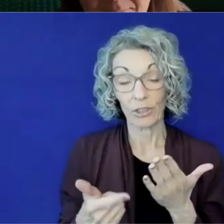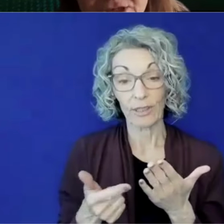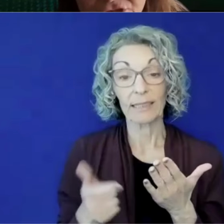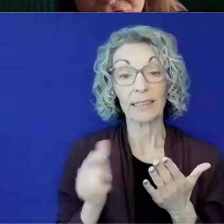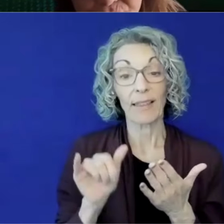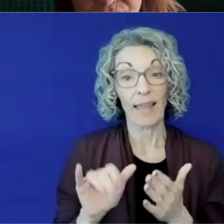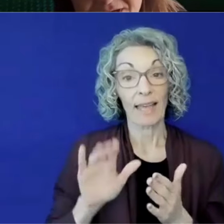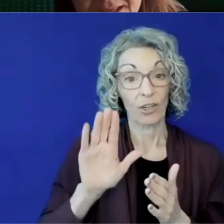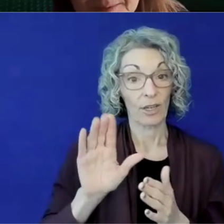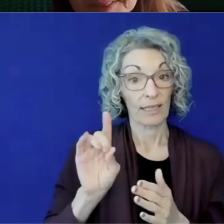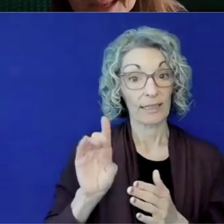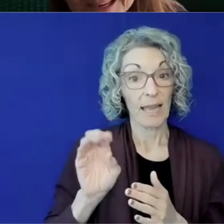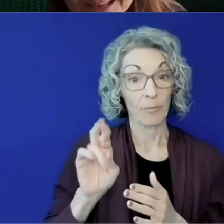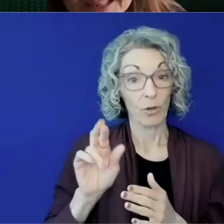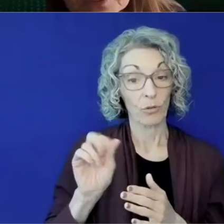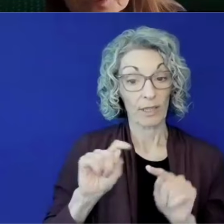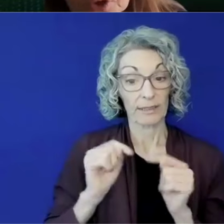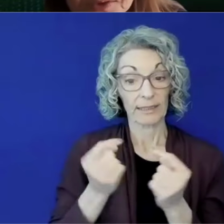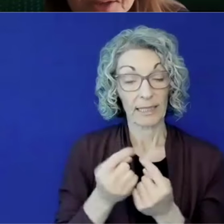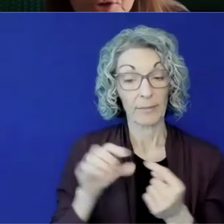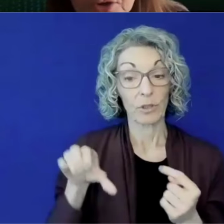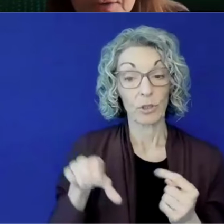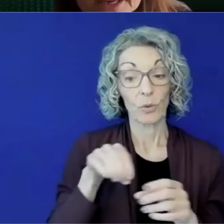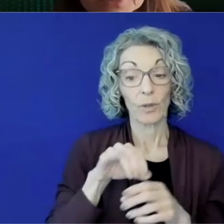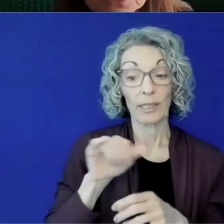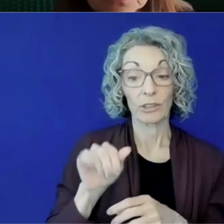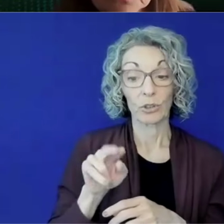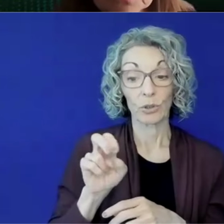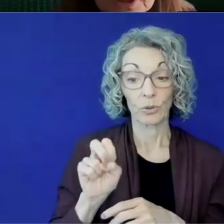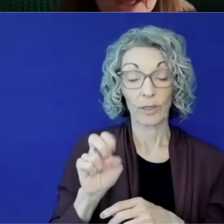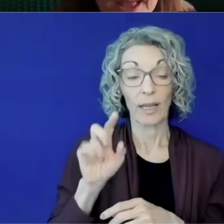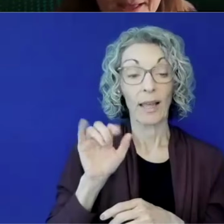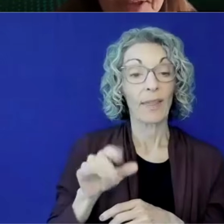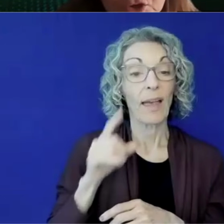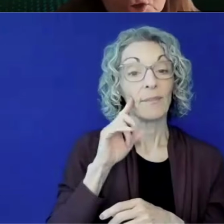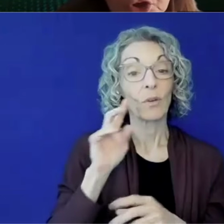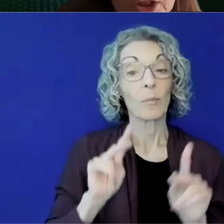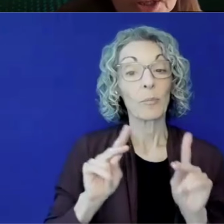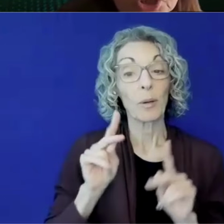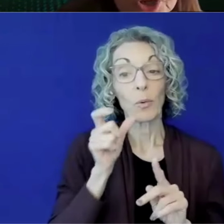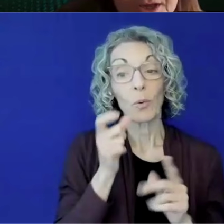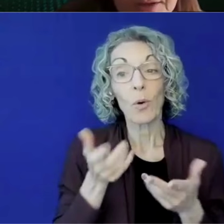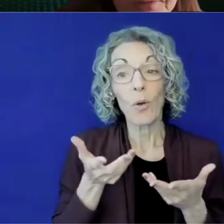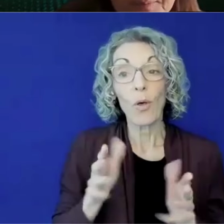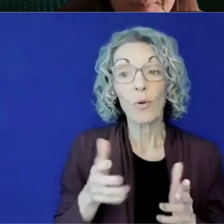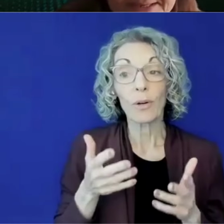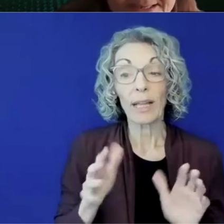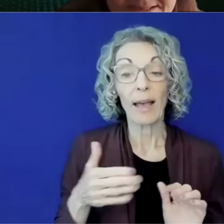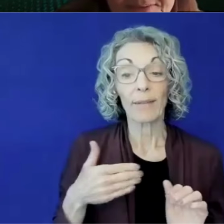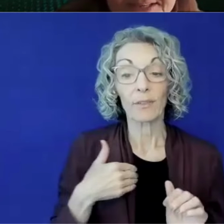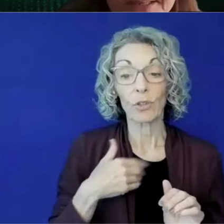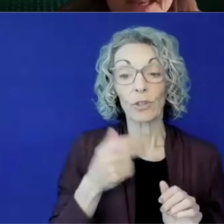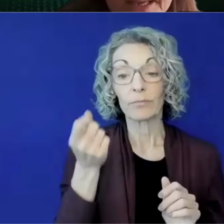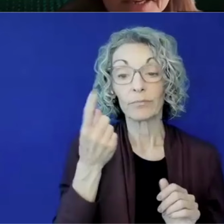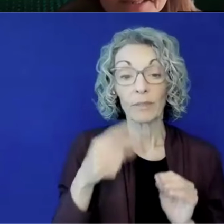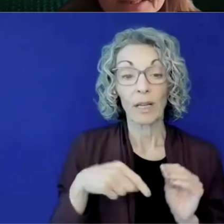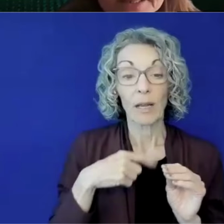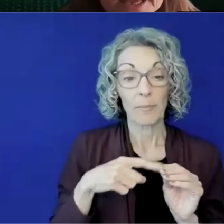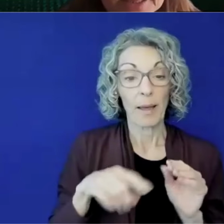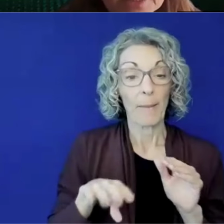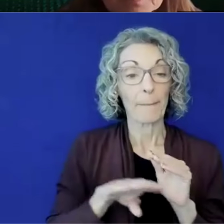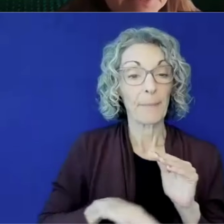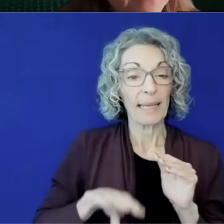doing coming up in June, but that is for folks that already sort of have a good knowledge of the basics of SSI